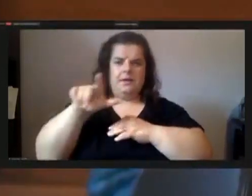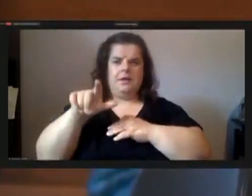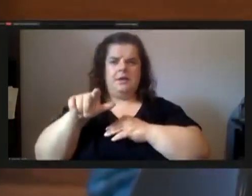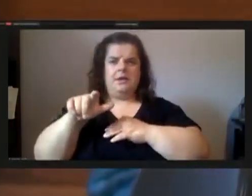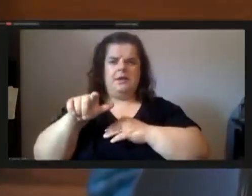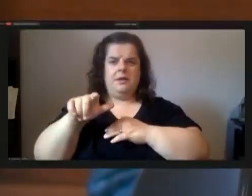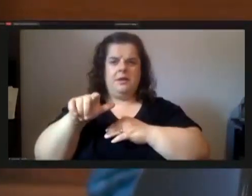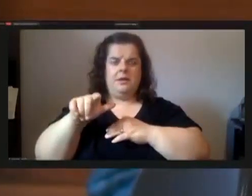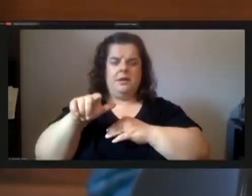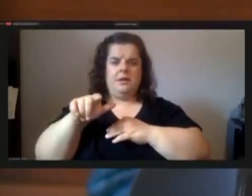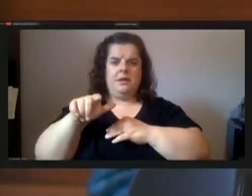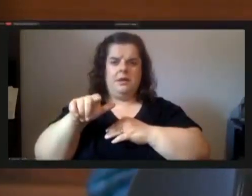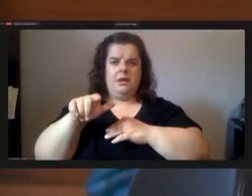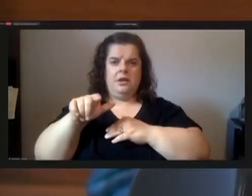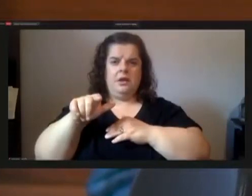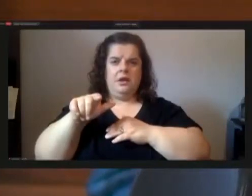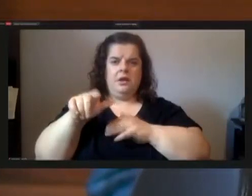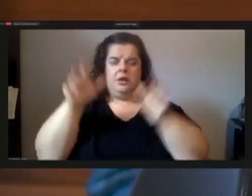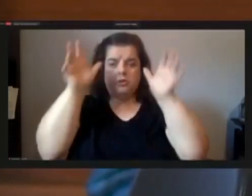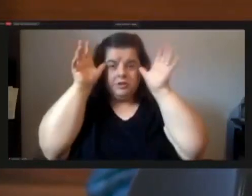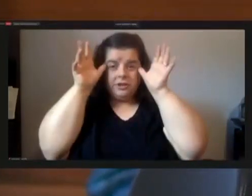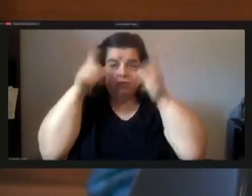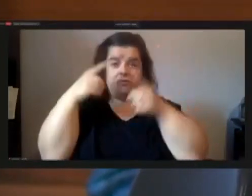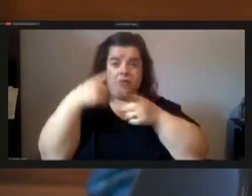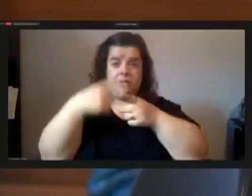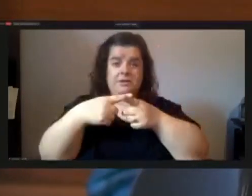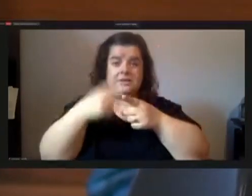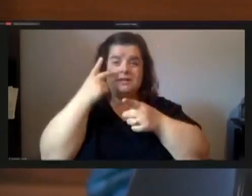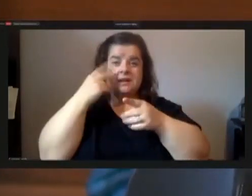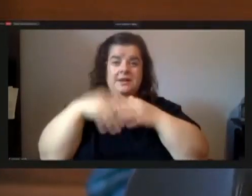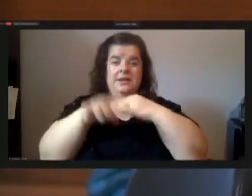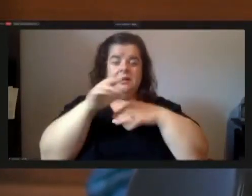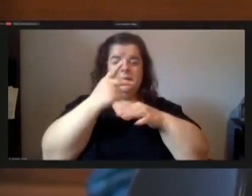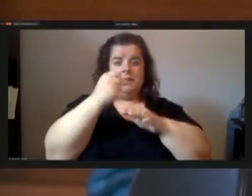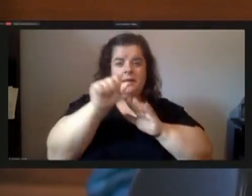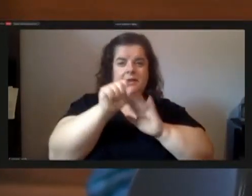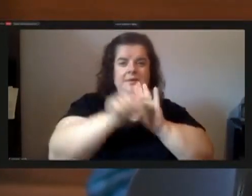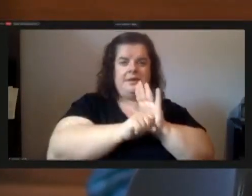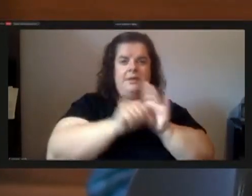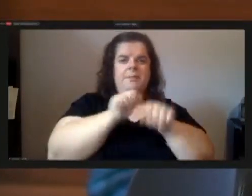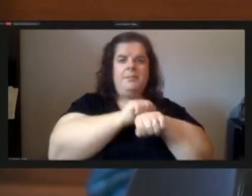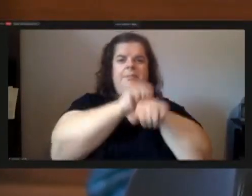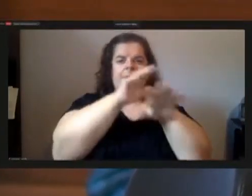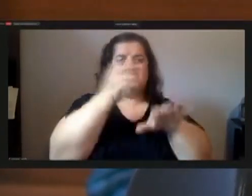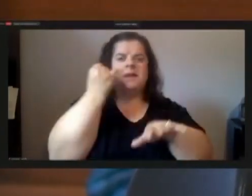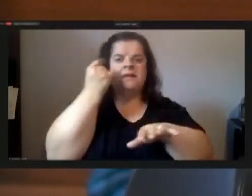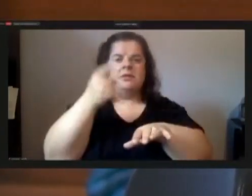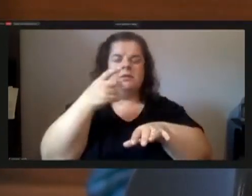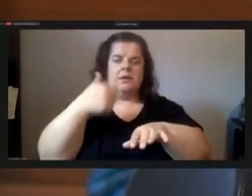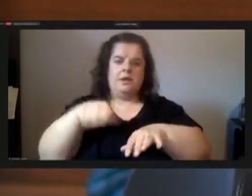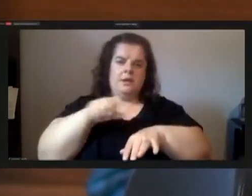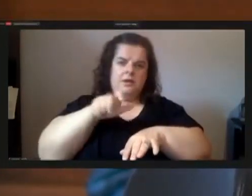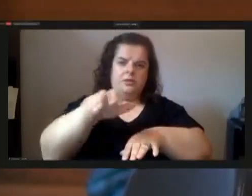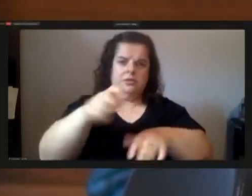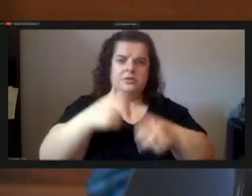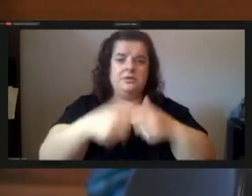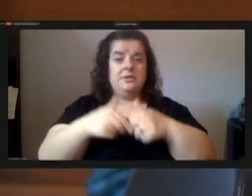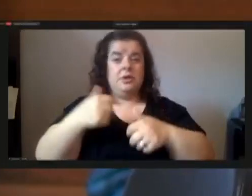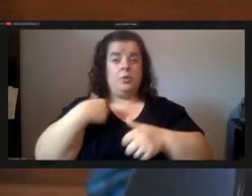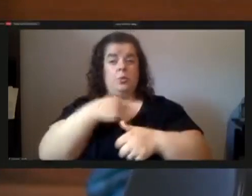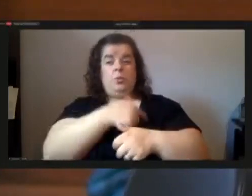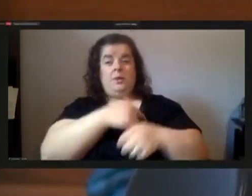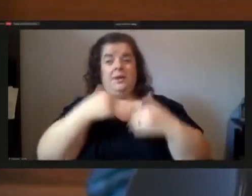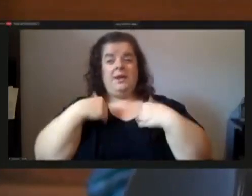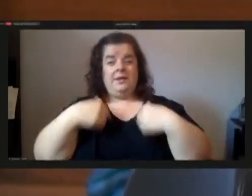crossing all signs we see in our pennsylvania mountains if you take any trips issue we have those same